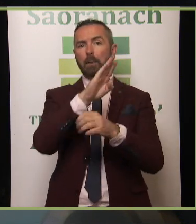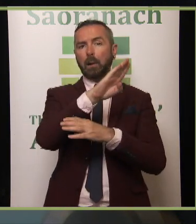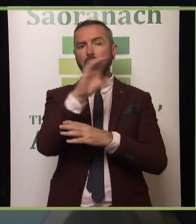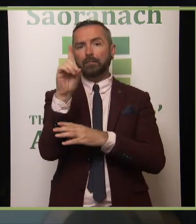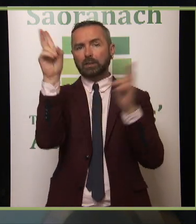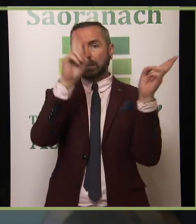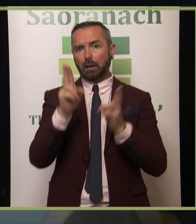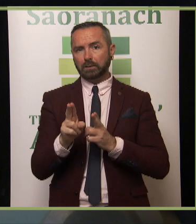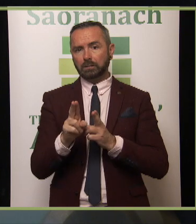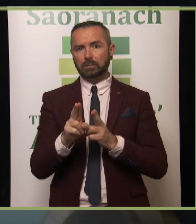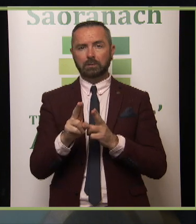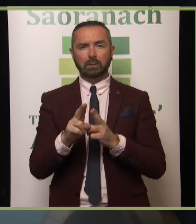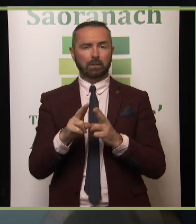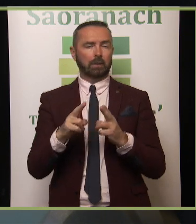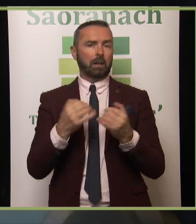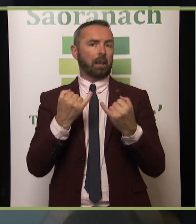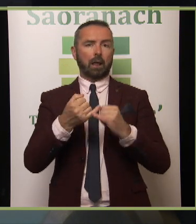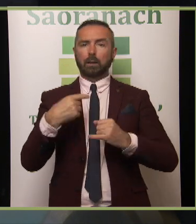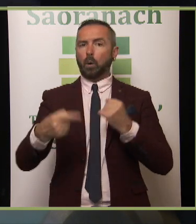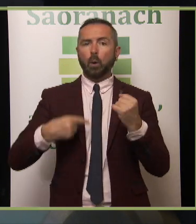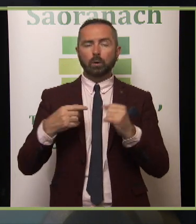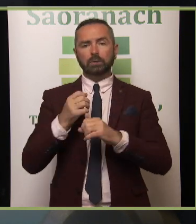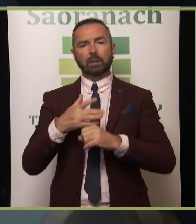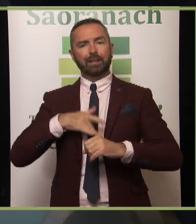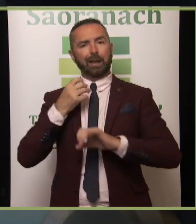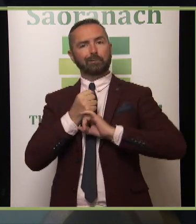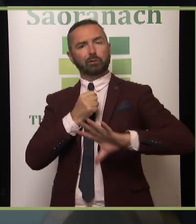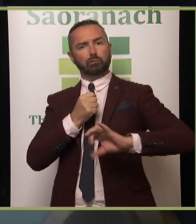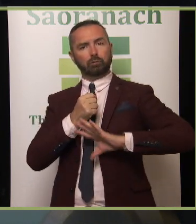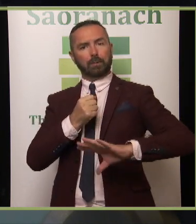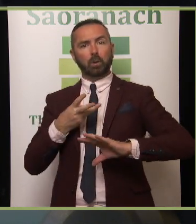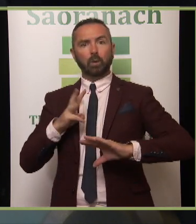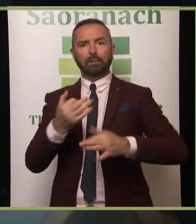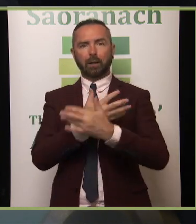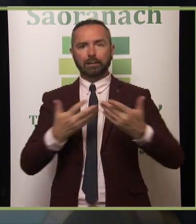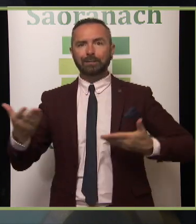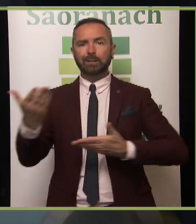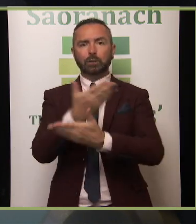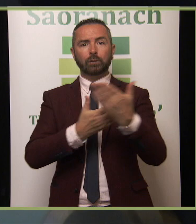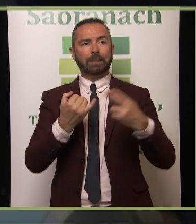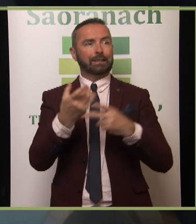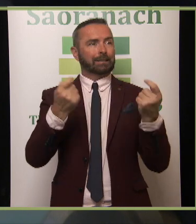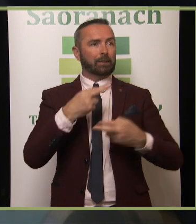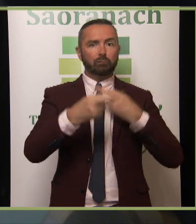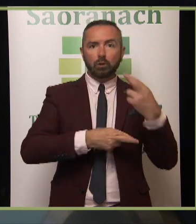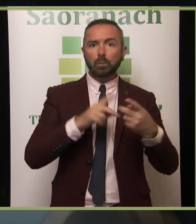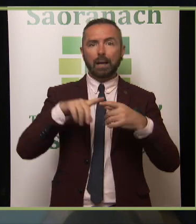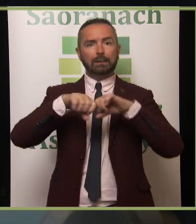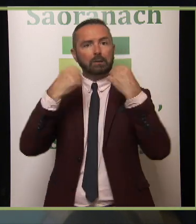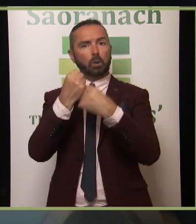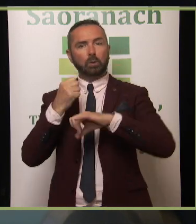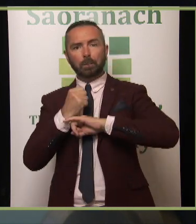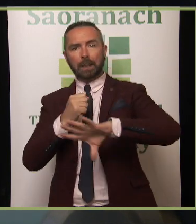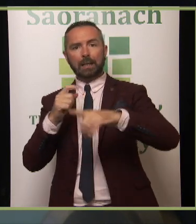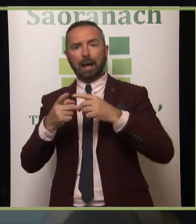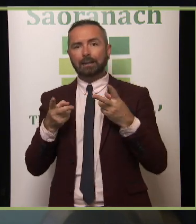we are live streaming our meeting today, and there will be discussions in sitting rooms and on social media and in editorial offices about our work. So